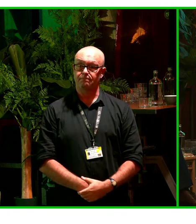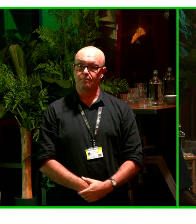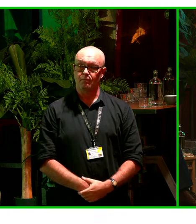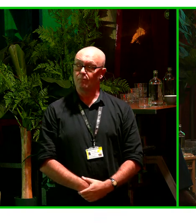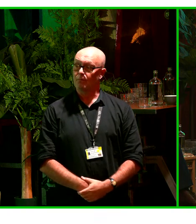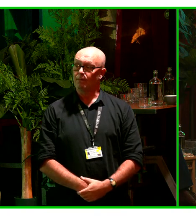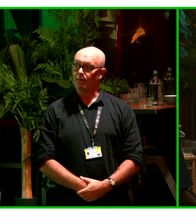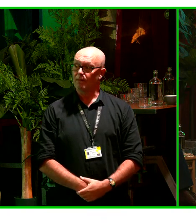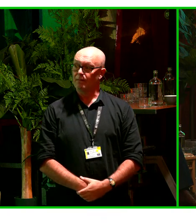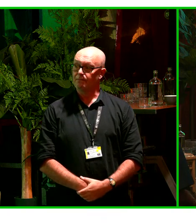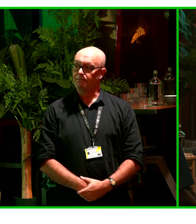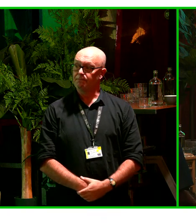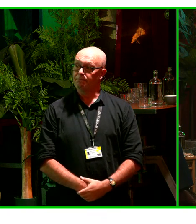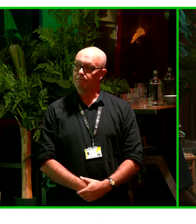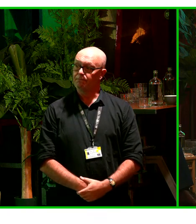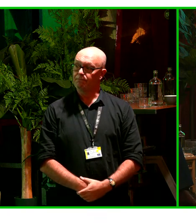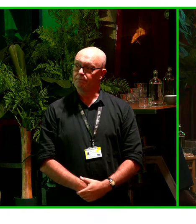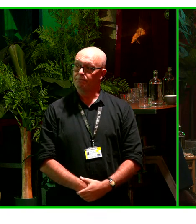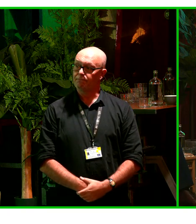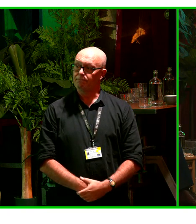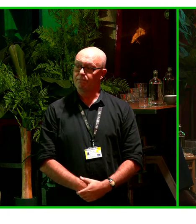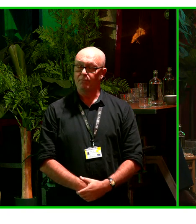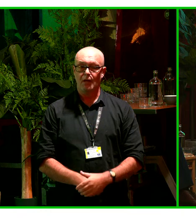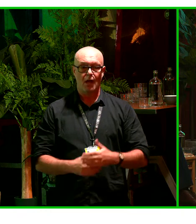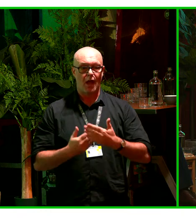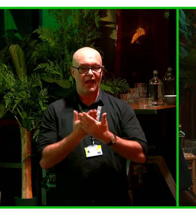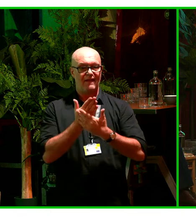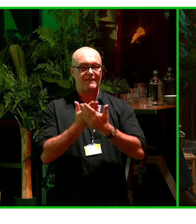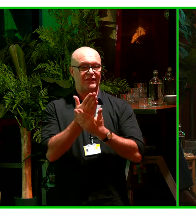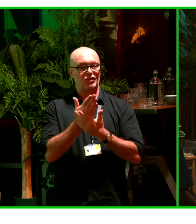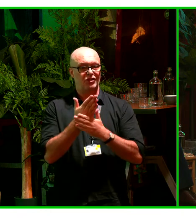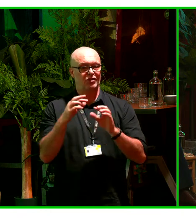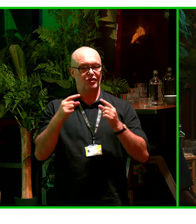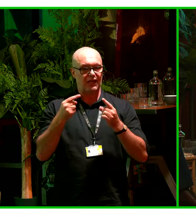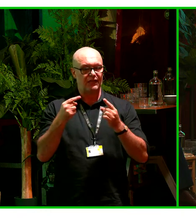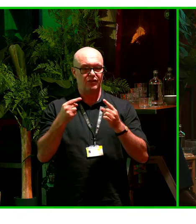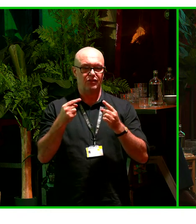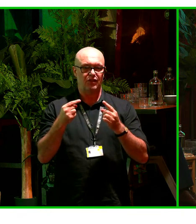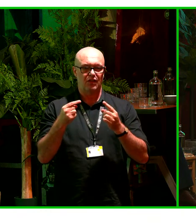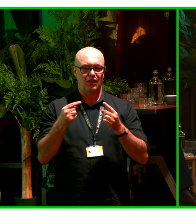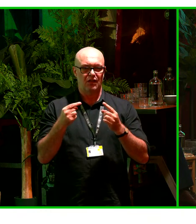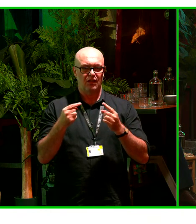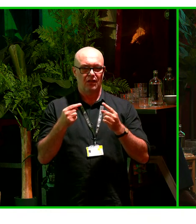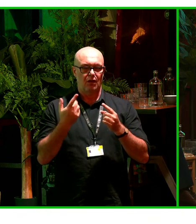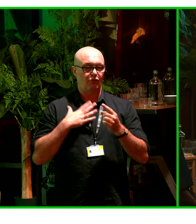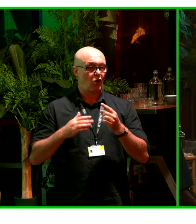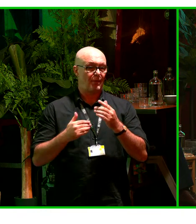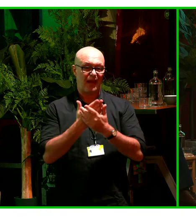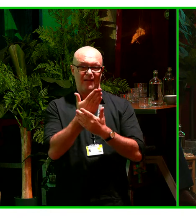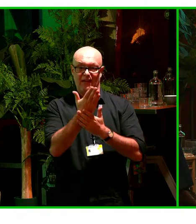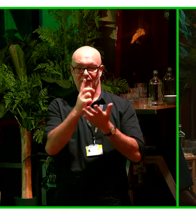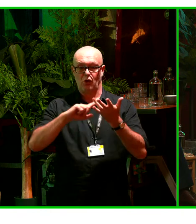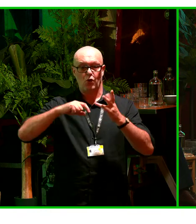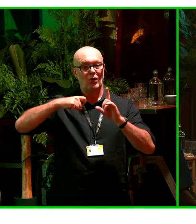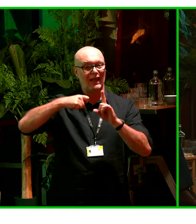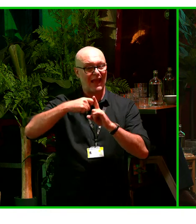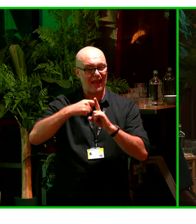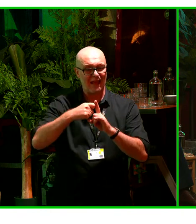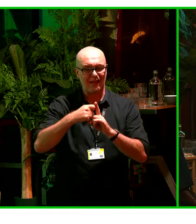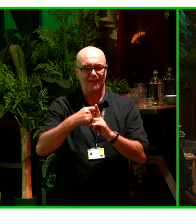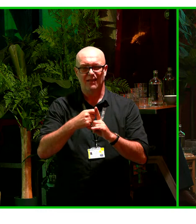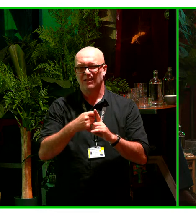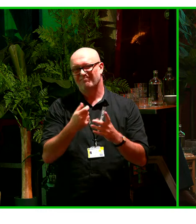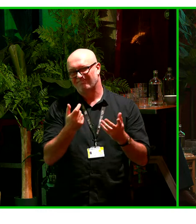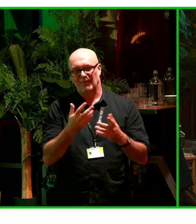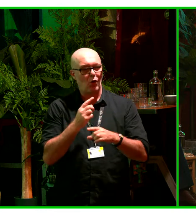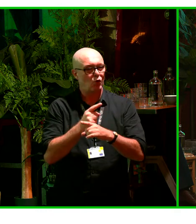Innovation challenges that come out of Innovate UK all seem to be lacking that retrofit of a commercial buildings. If you